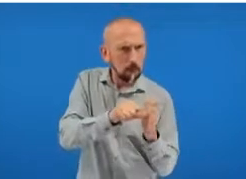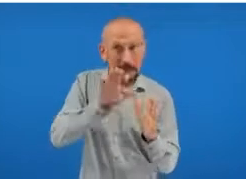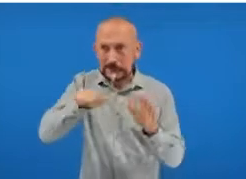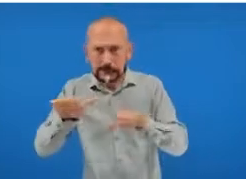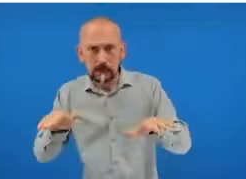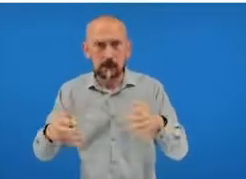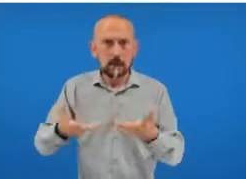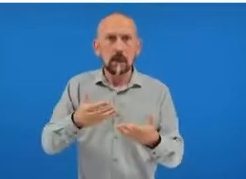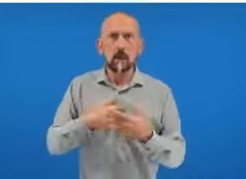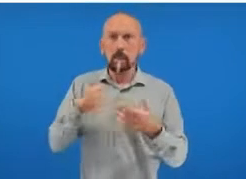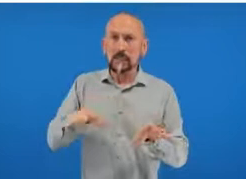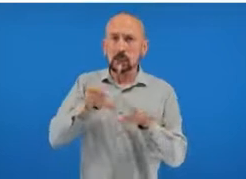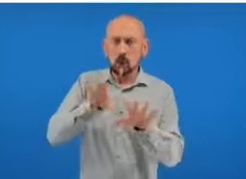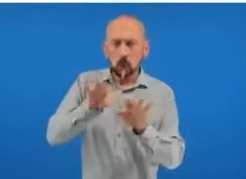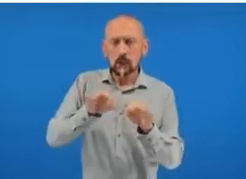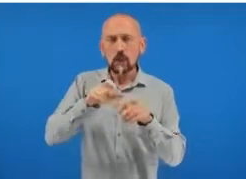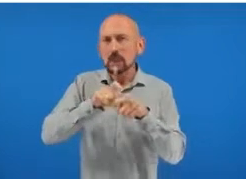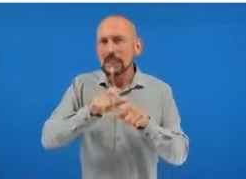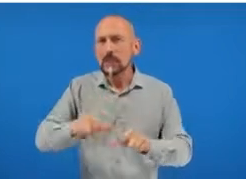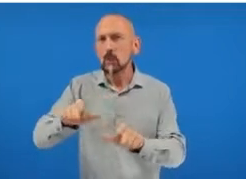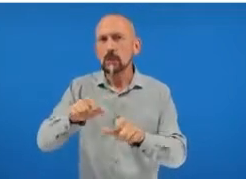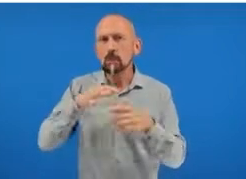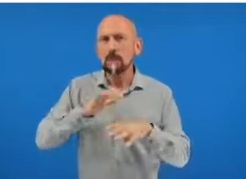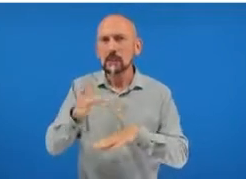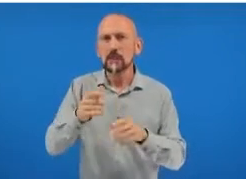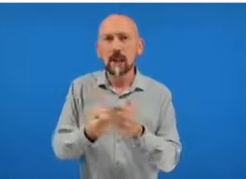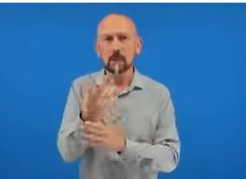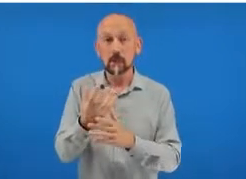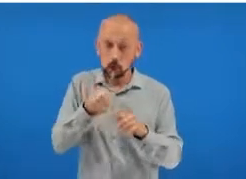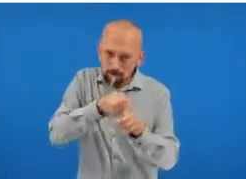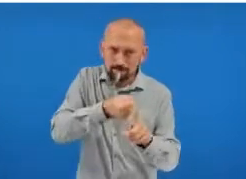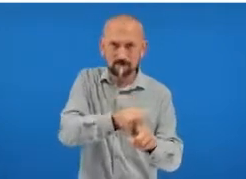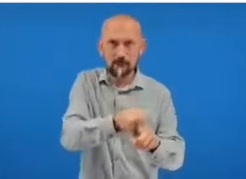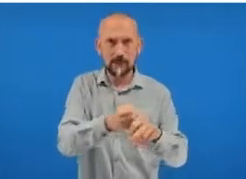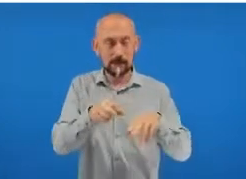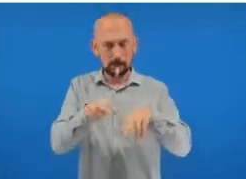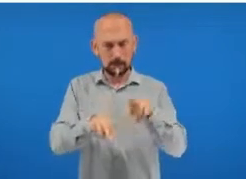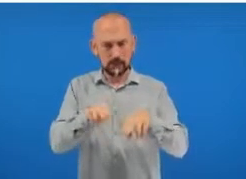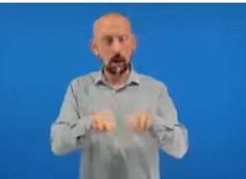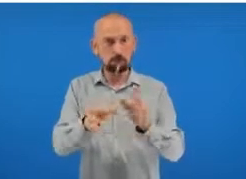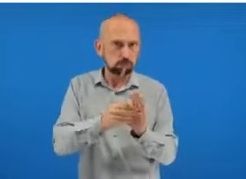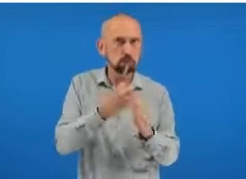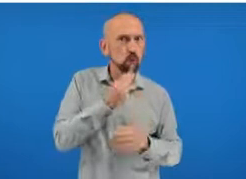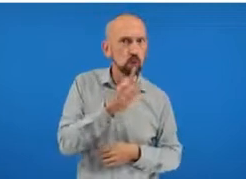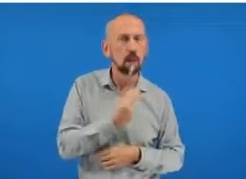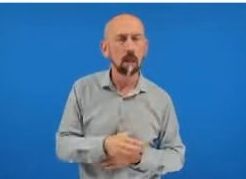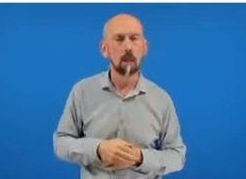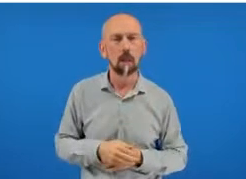our messages around how clinically useful these measures are. We work with our